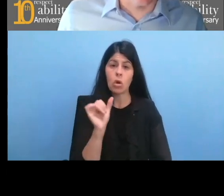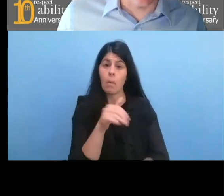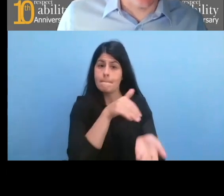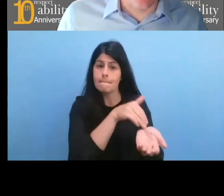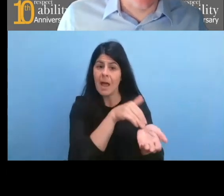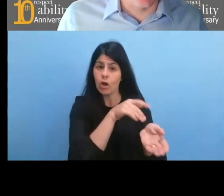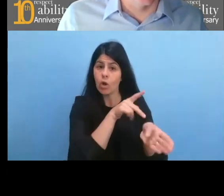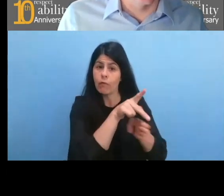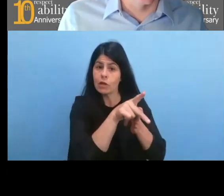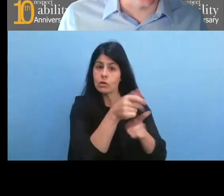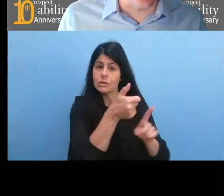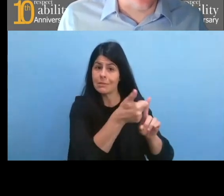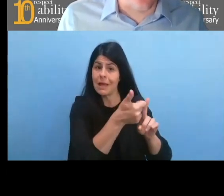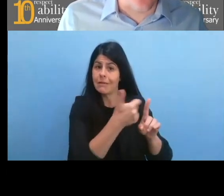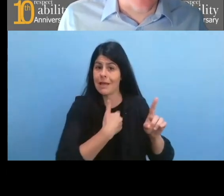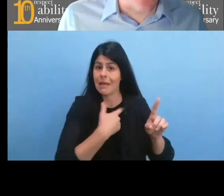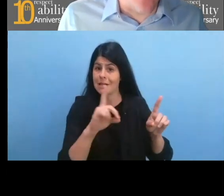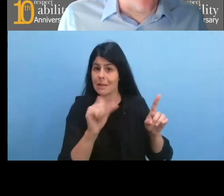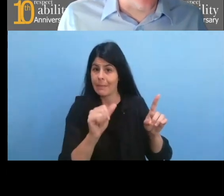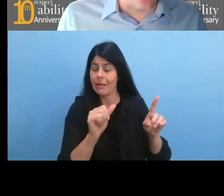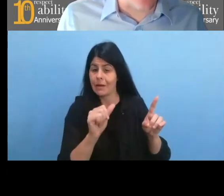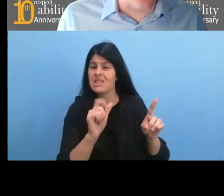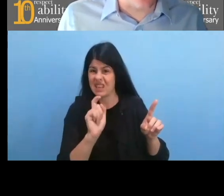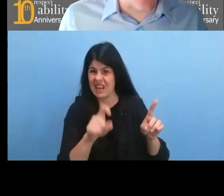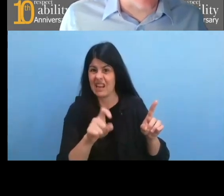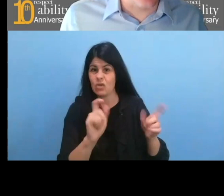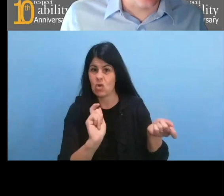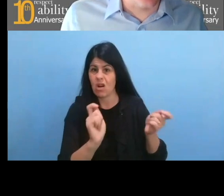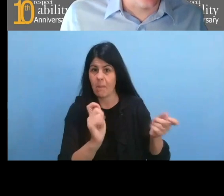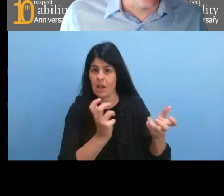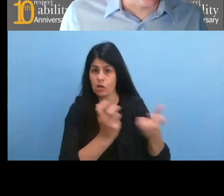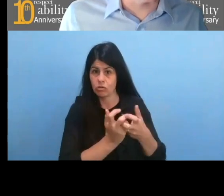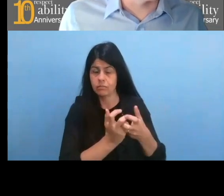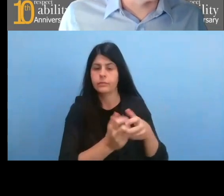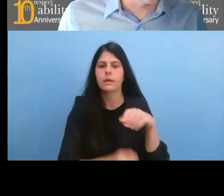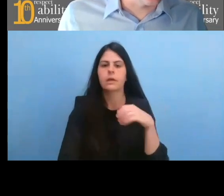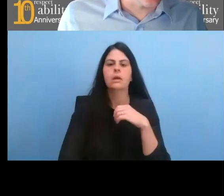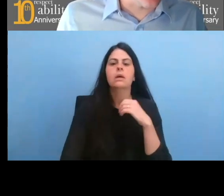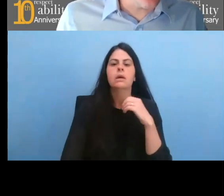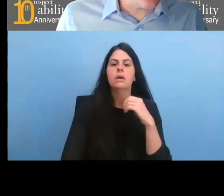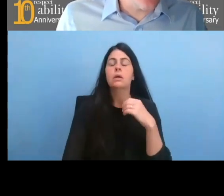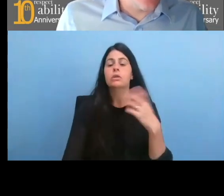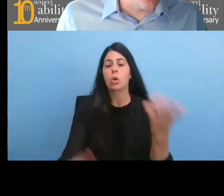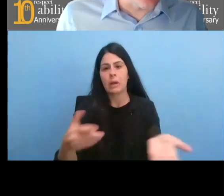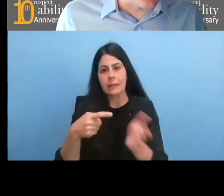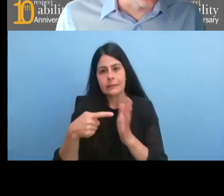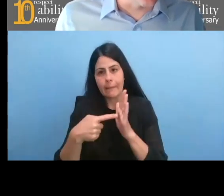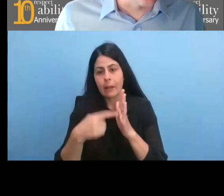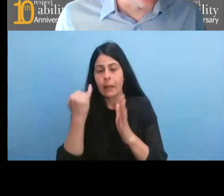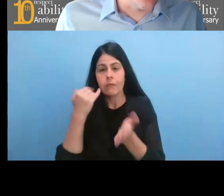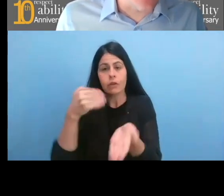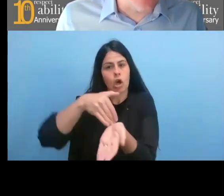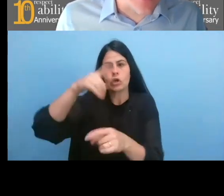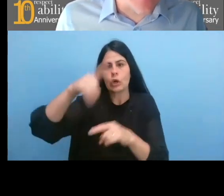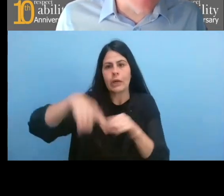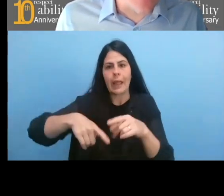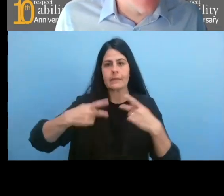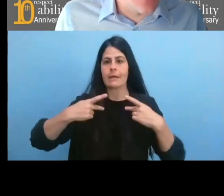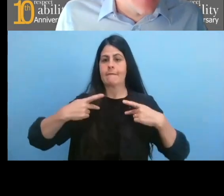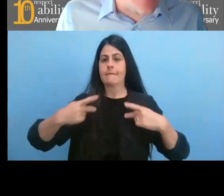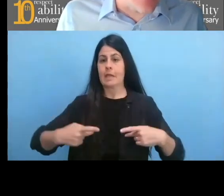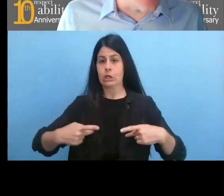have disabilities. So, for example, if a doctor can't do a physical exam, but is able to observe the